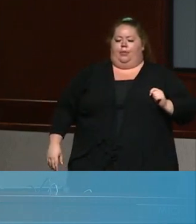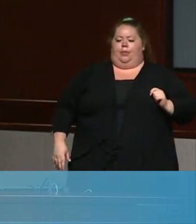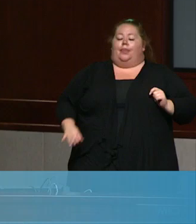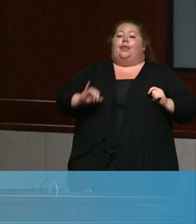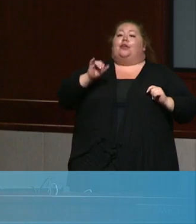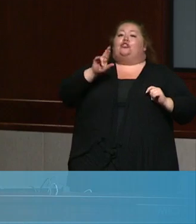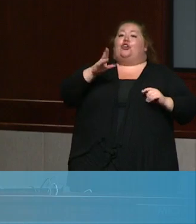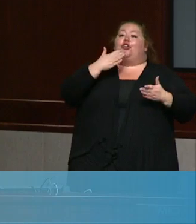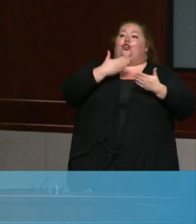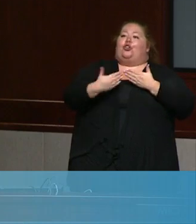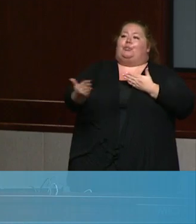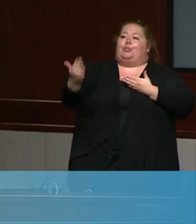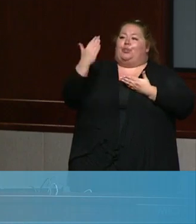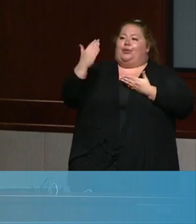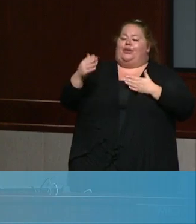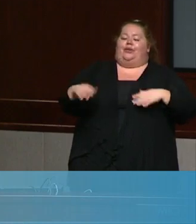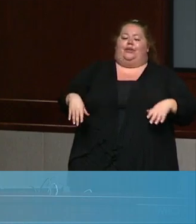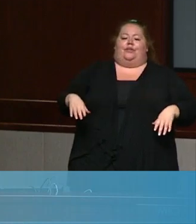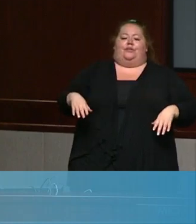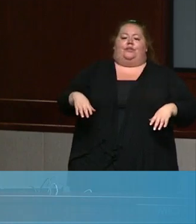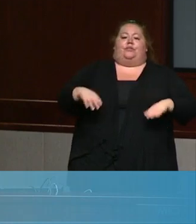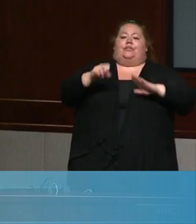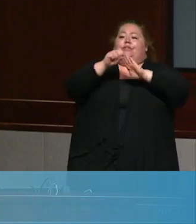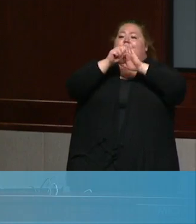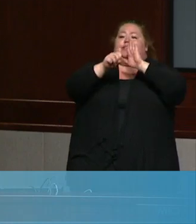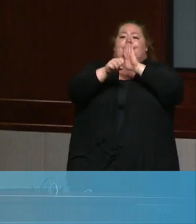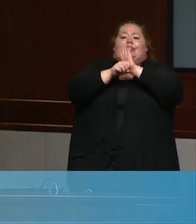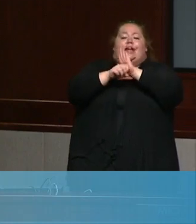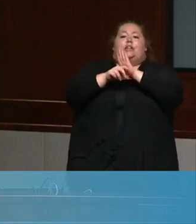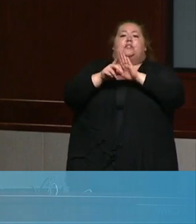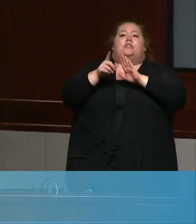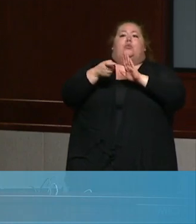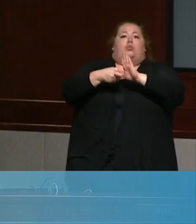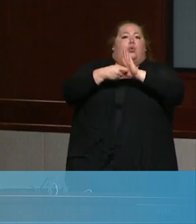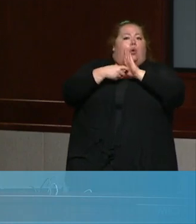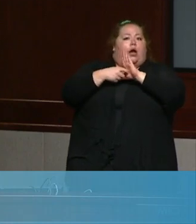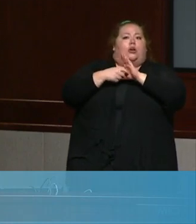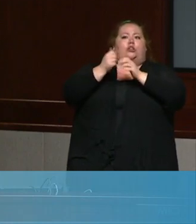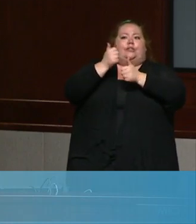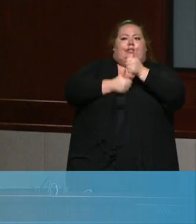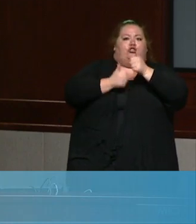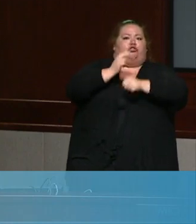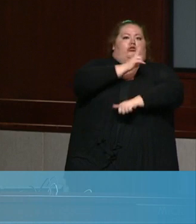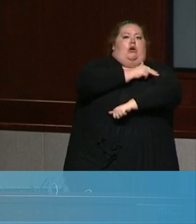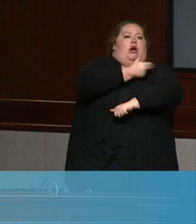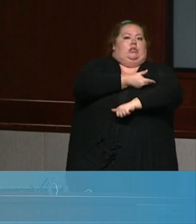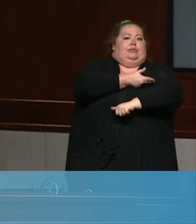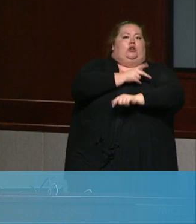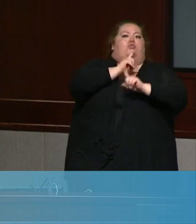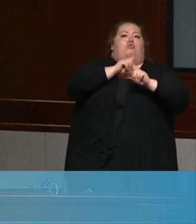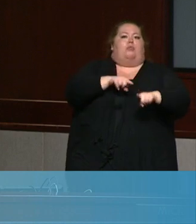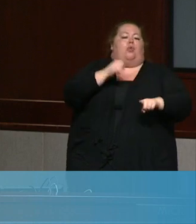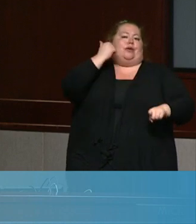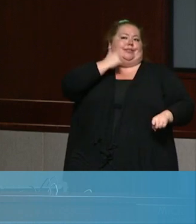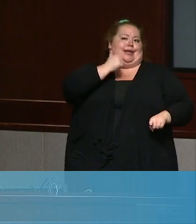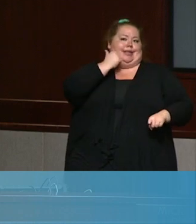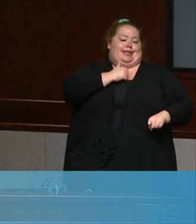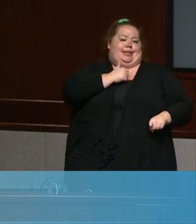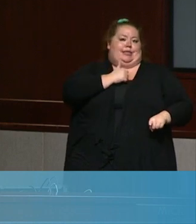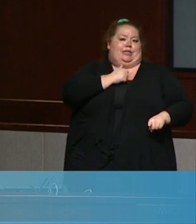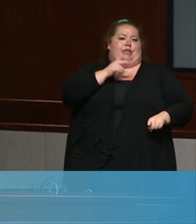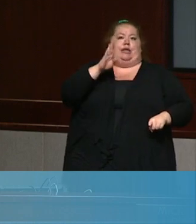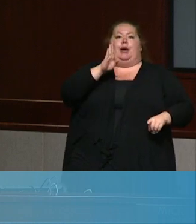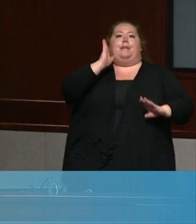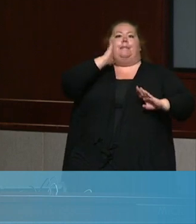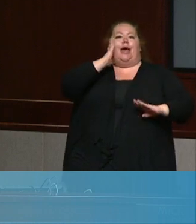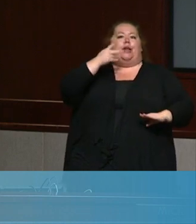JR, good morning again. So the state requires every acute care hospital to report daily bed polls,